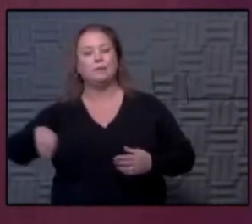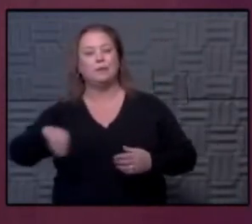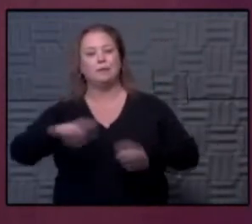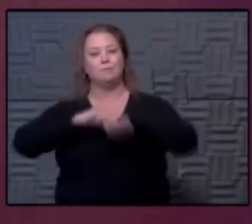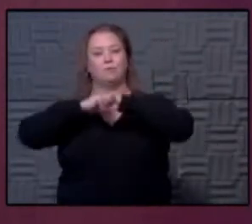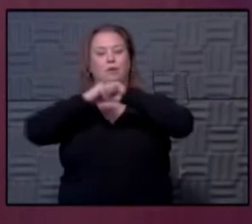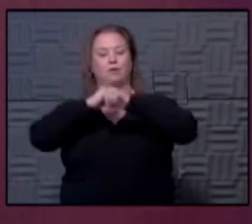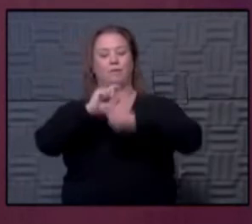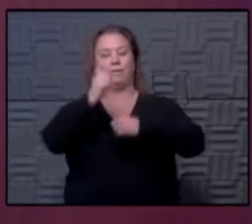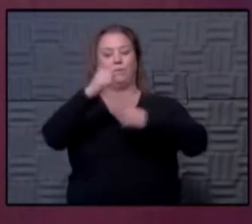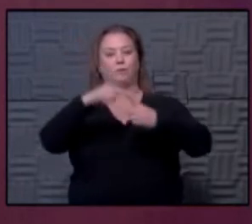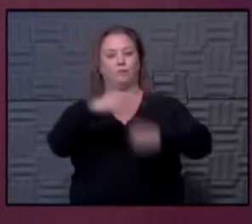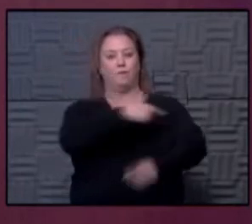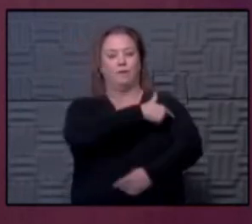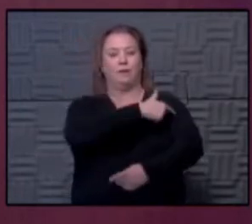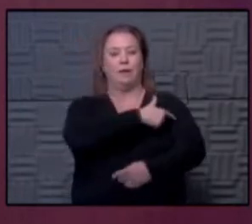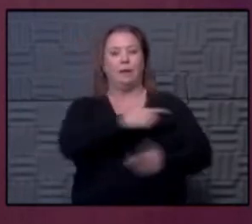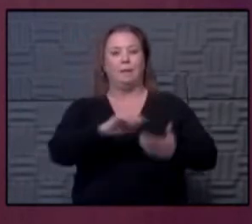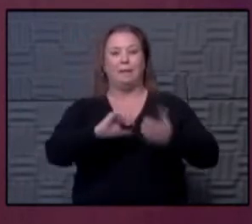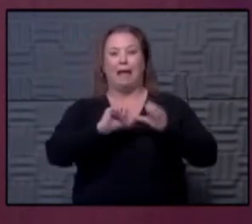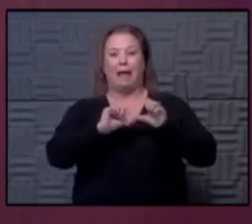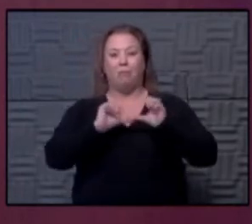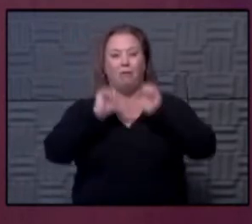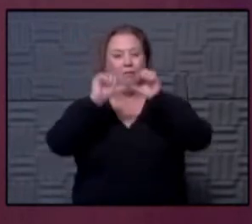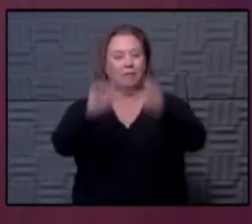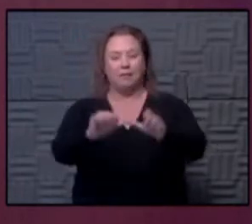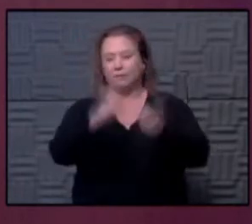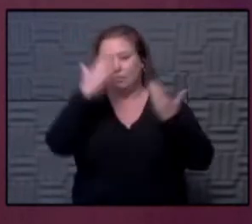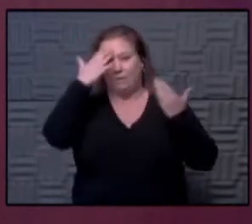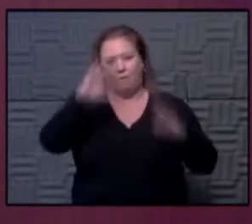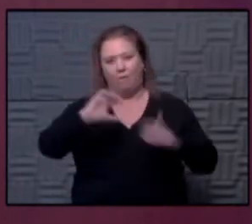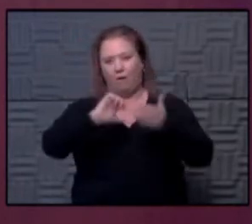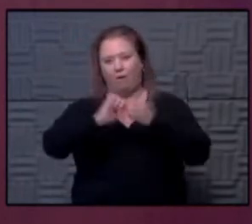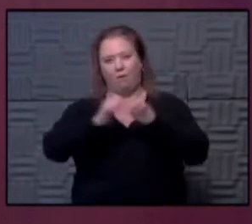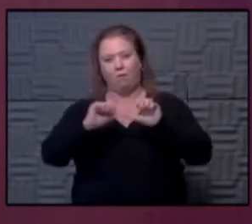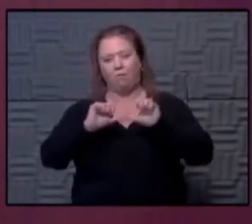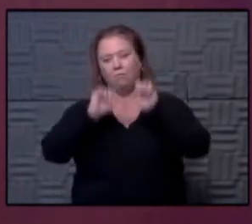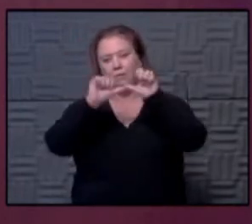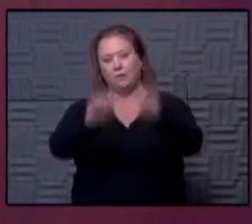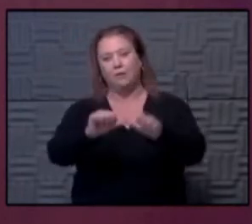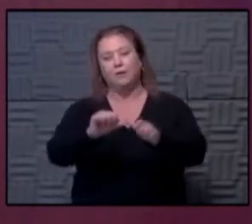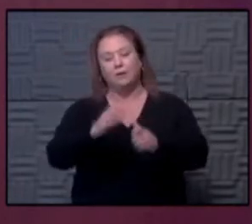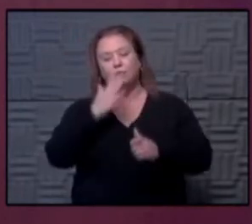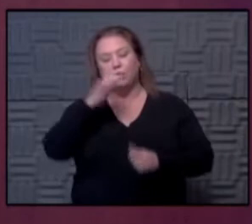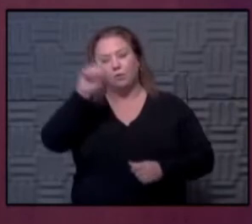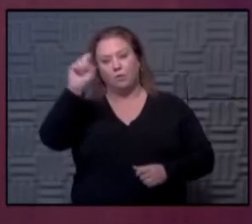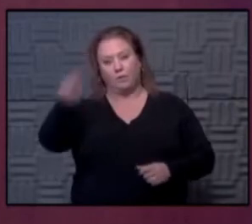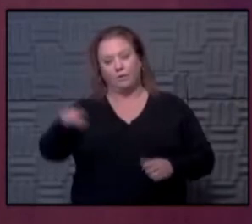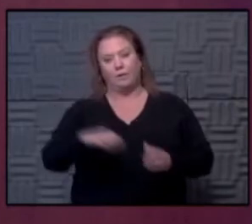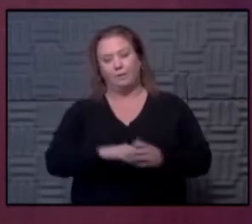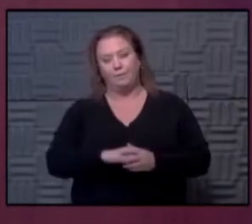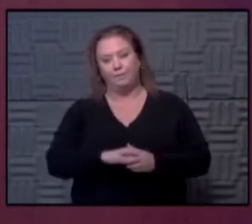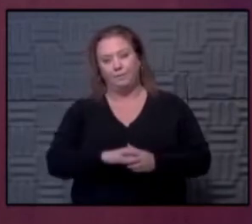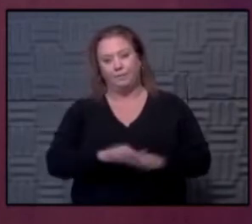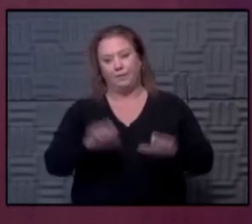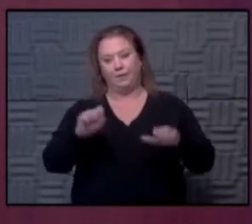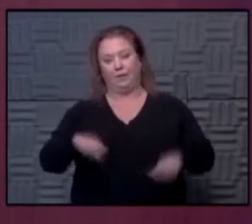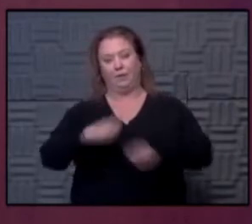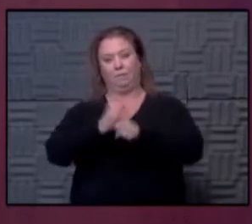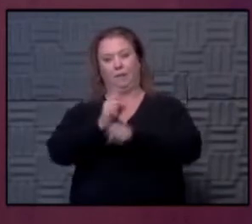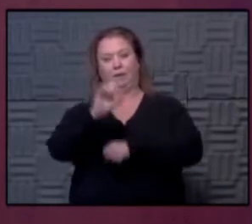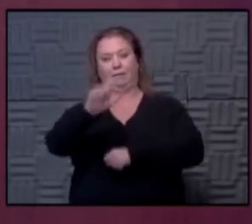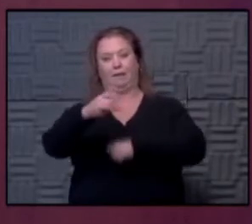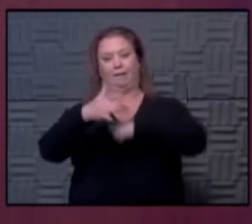immunity after the first dose, but we also don't know how long that lasts. And so, it's a great question. Can you make